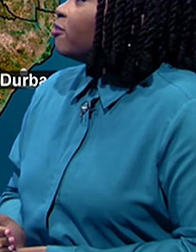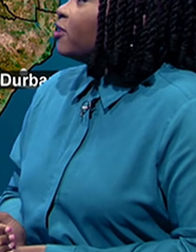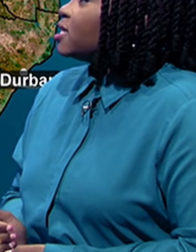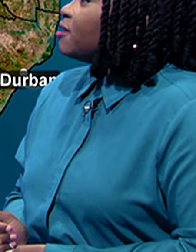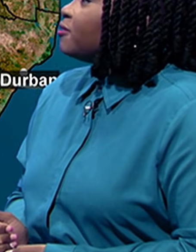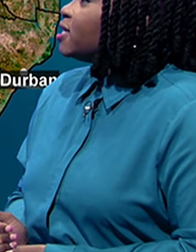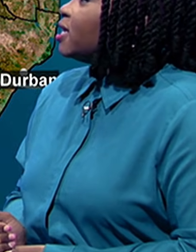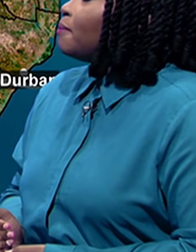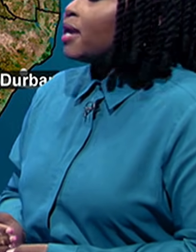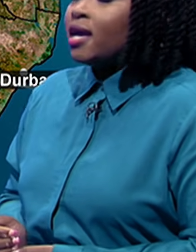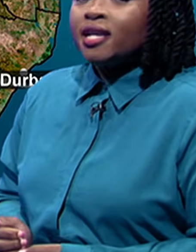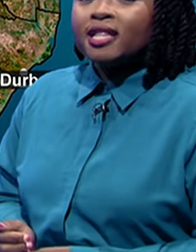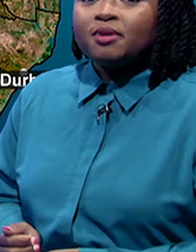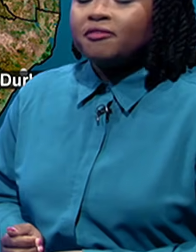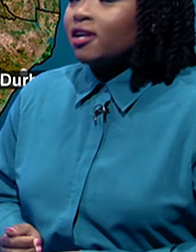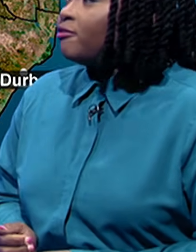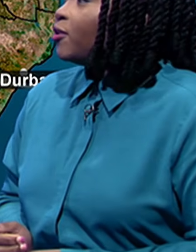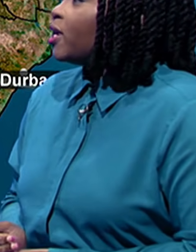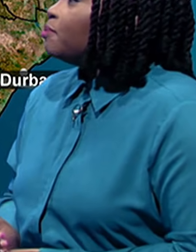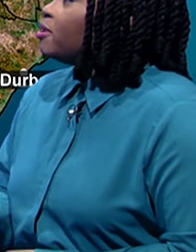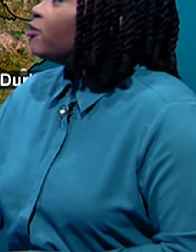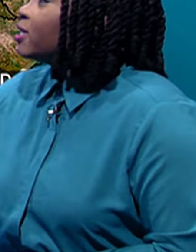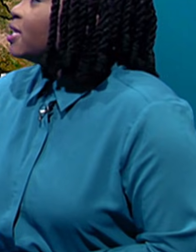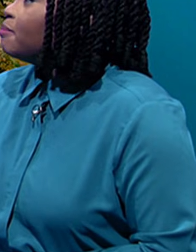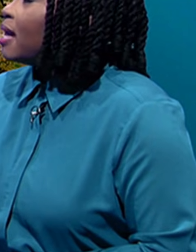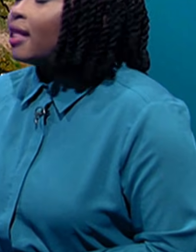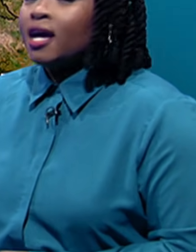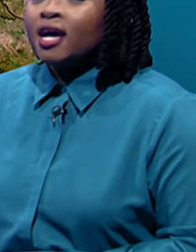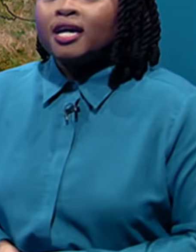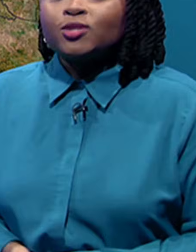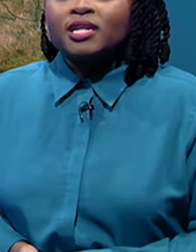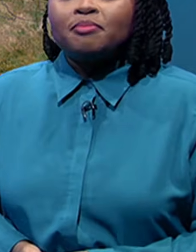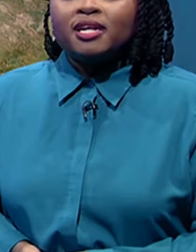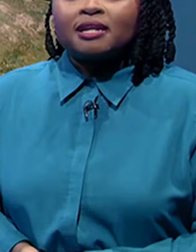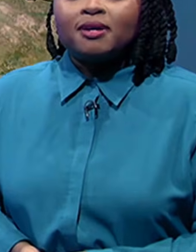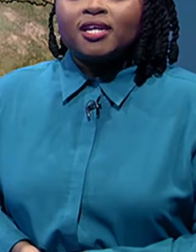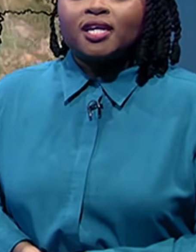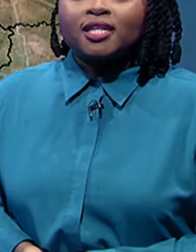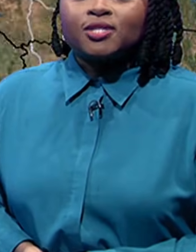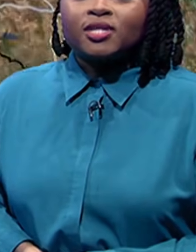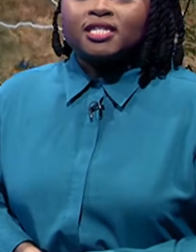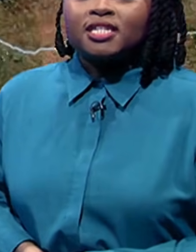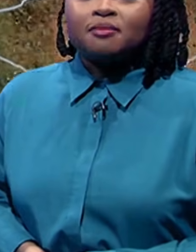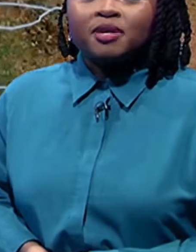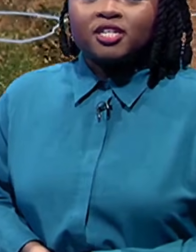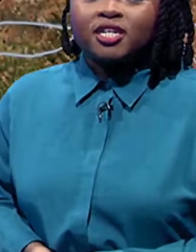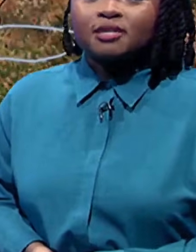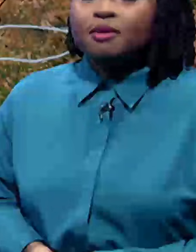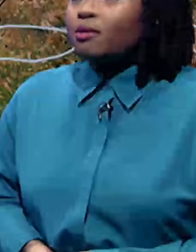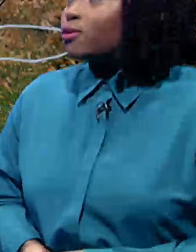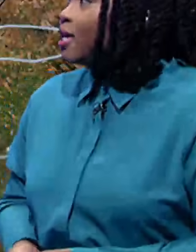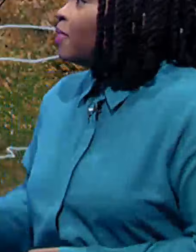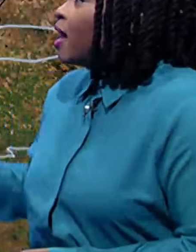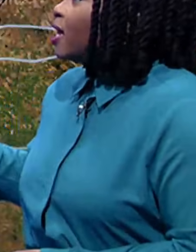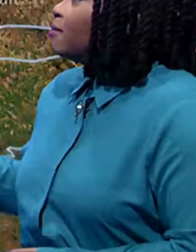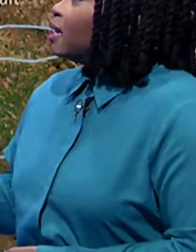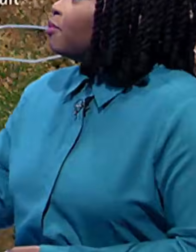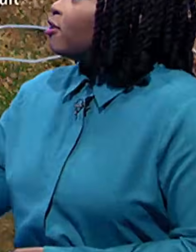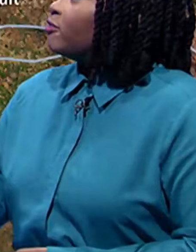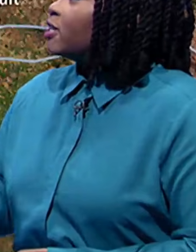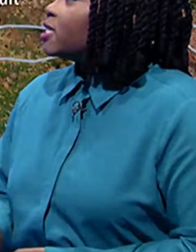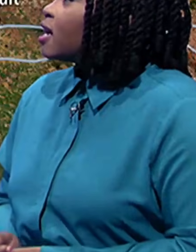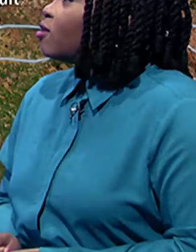tsa porofense ya Free State mme di tla be di farafere ke diphefo tse di matla re tswela pele re lebelela digrata tsa rona tsa di-temperature tsa maemo a bosa ga